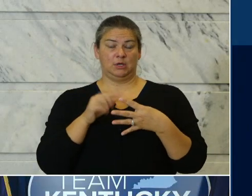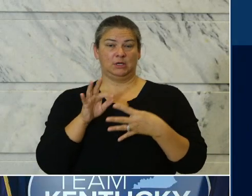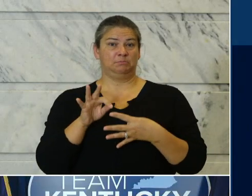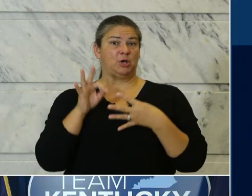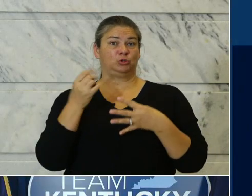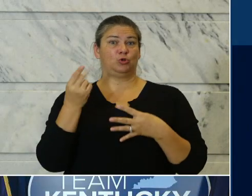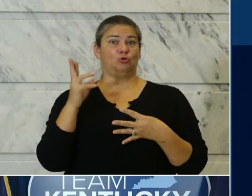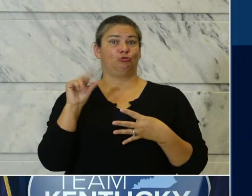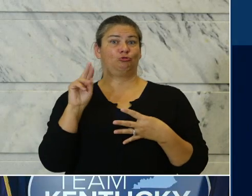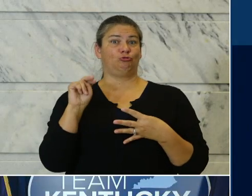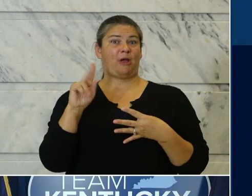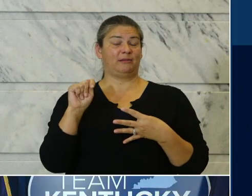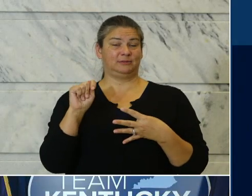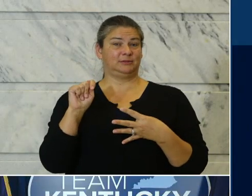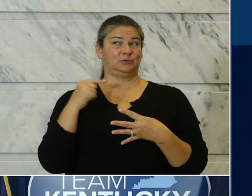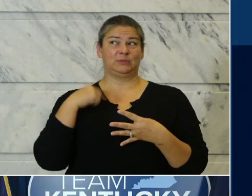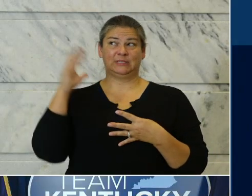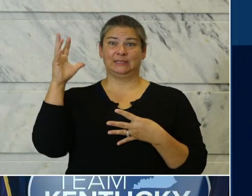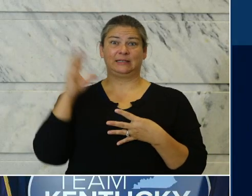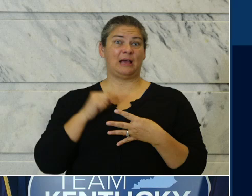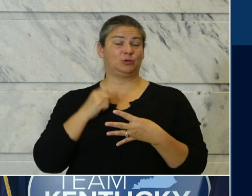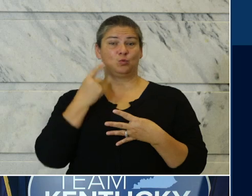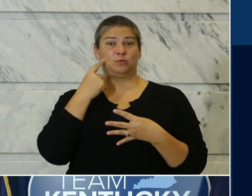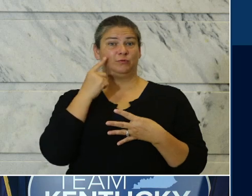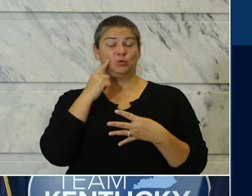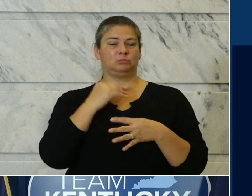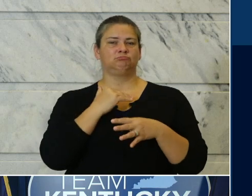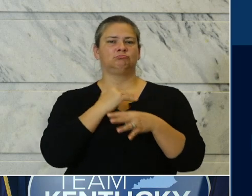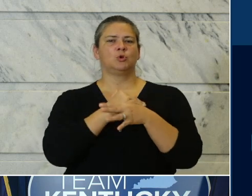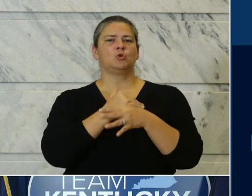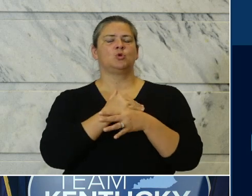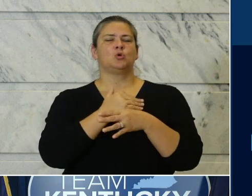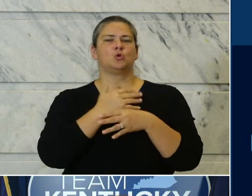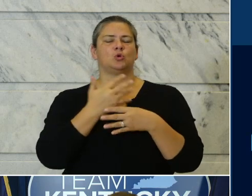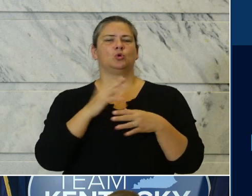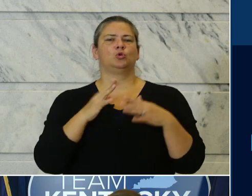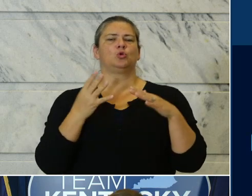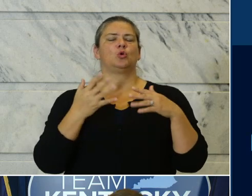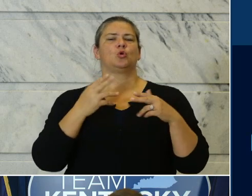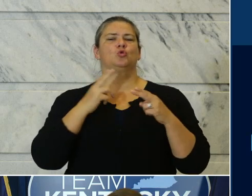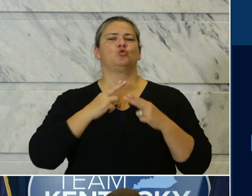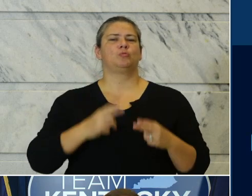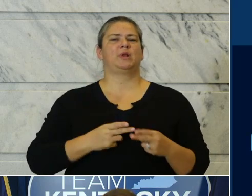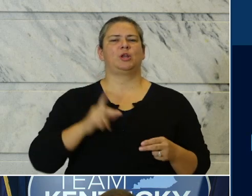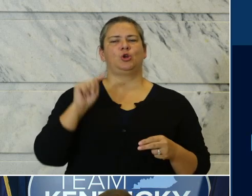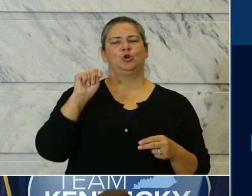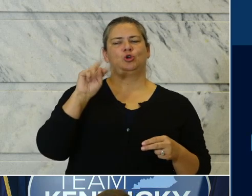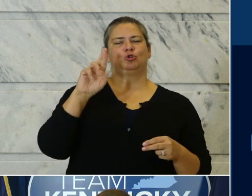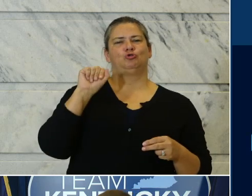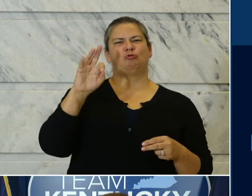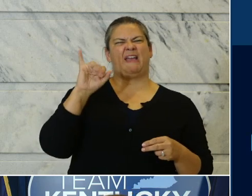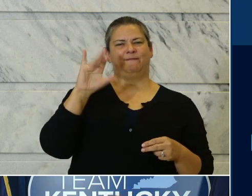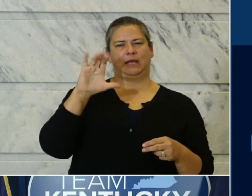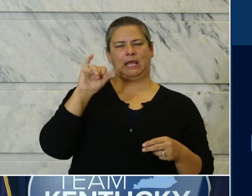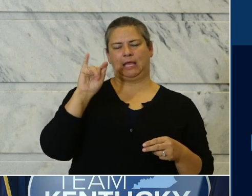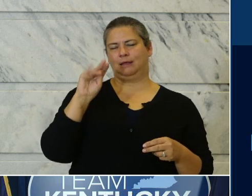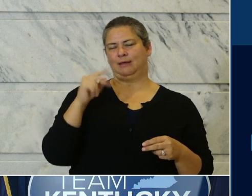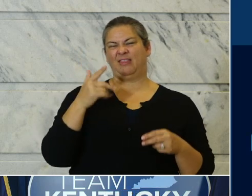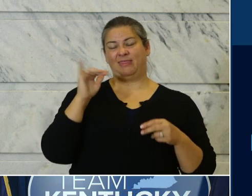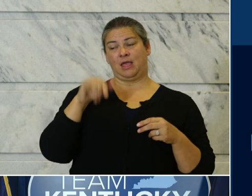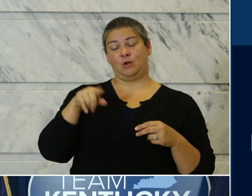we've received to prevent human trafficking. Human trafficking is modern slavery. It